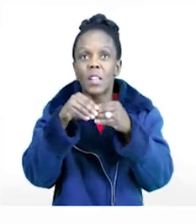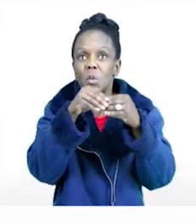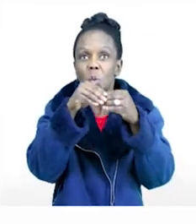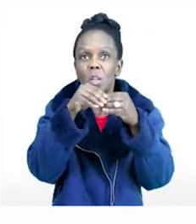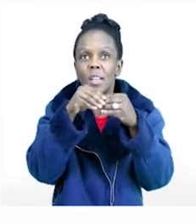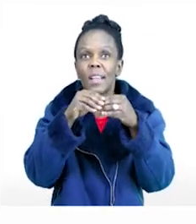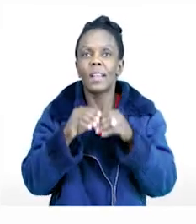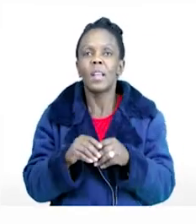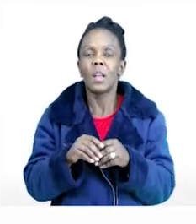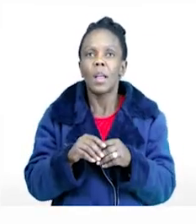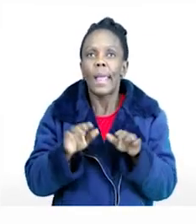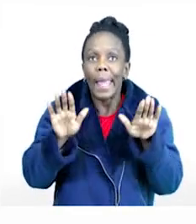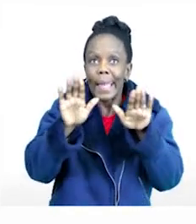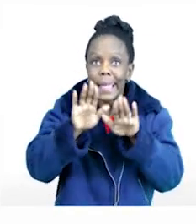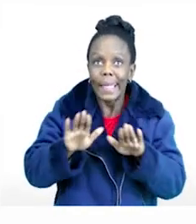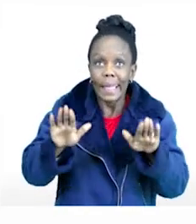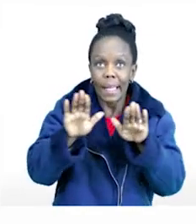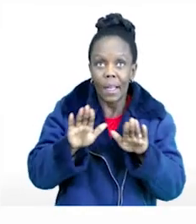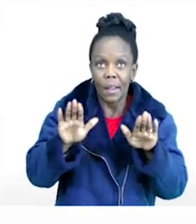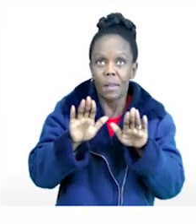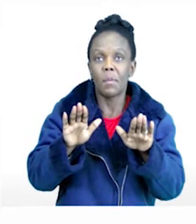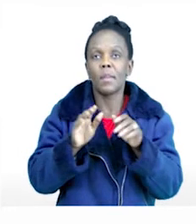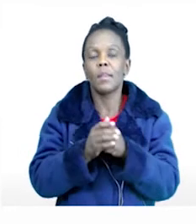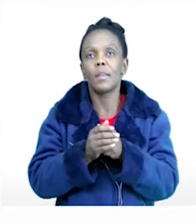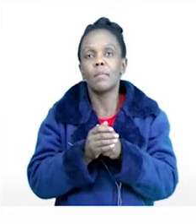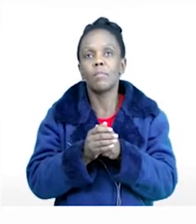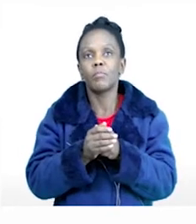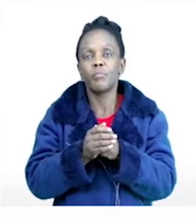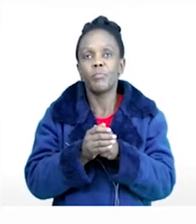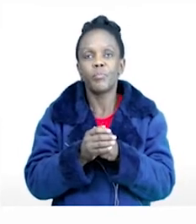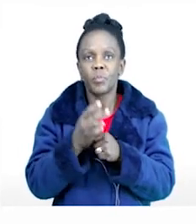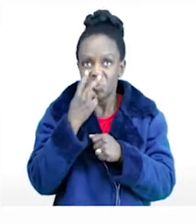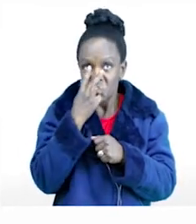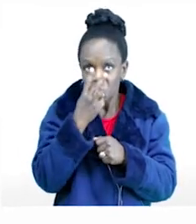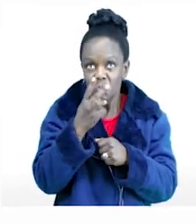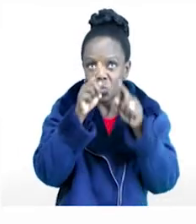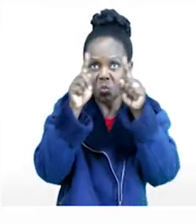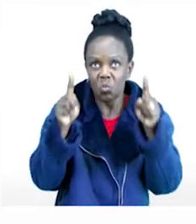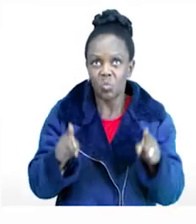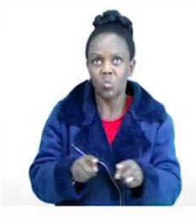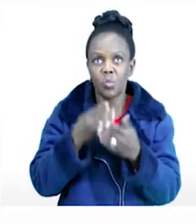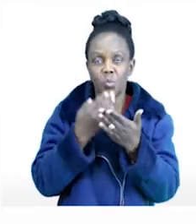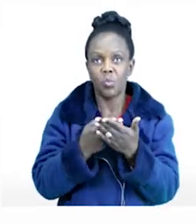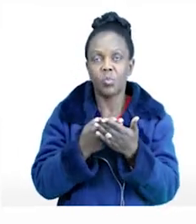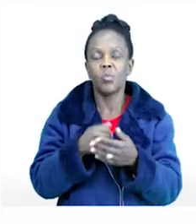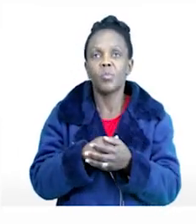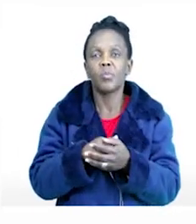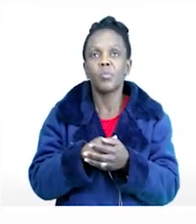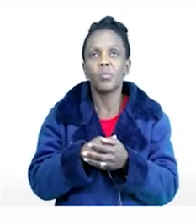this will be easy, but let's take a look at all the pictures that are there. Remember, transport